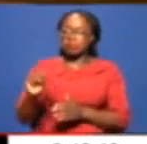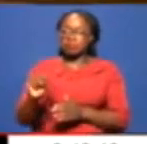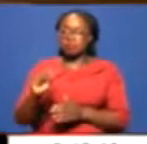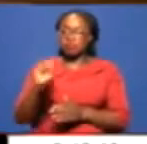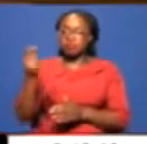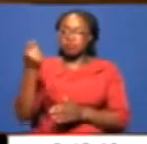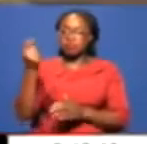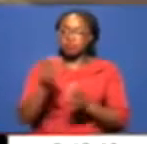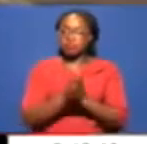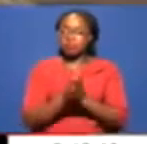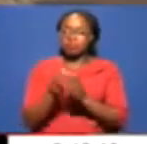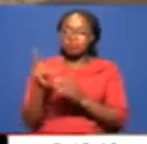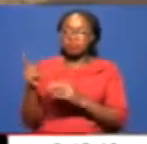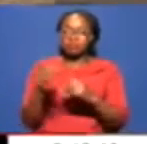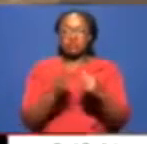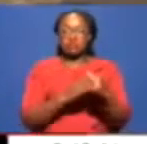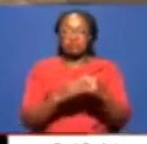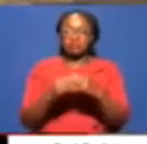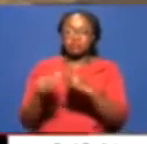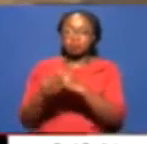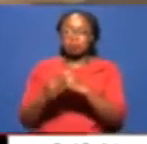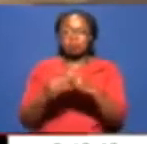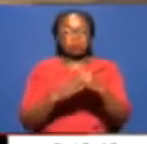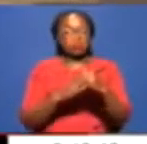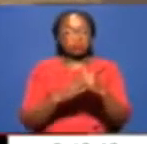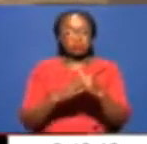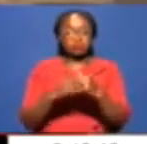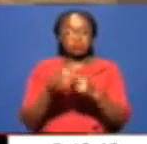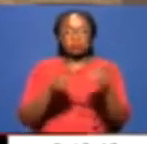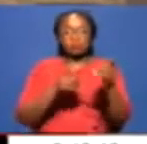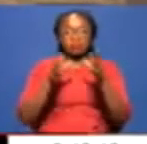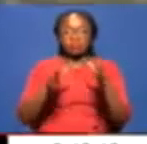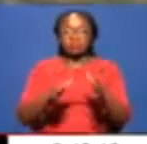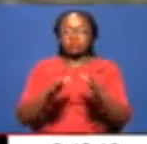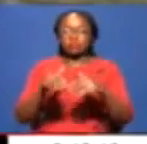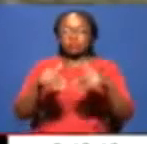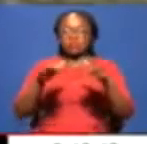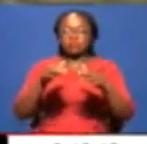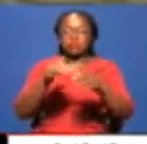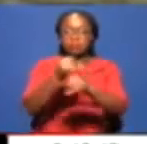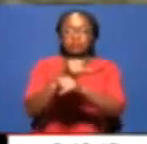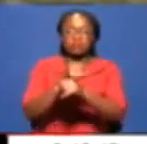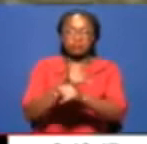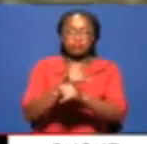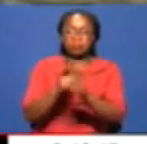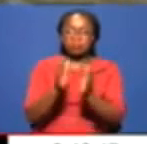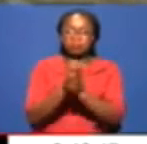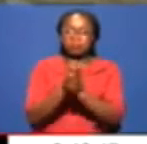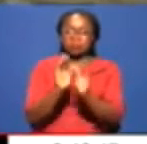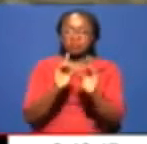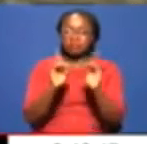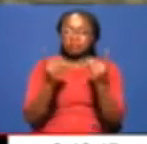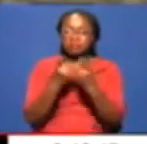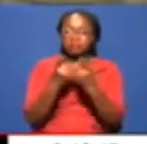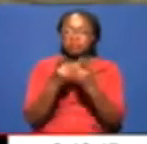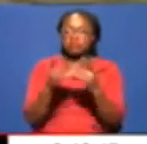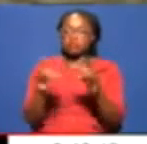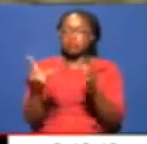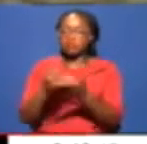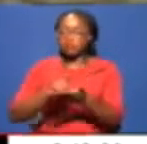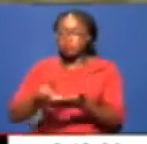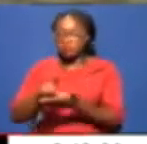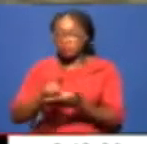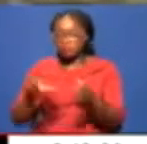1989, he was made director of the Wildlife Conservation and Management Department. Unless we can give local communities living around